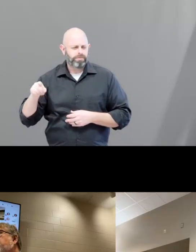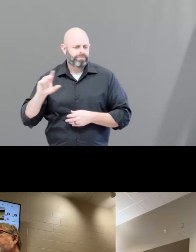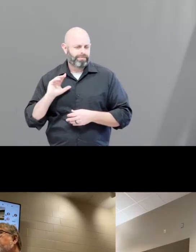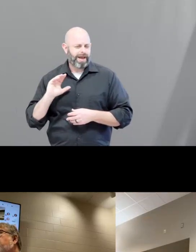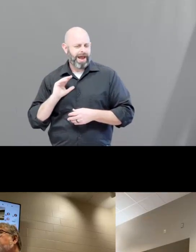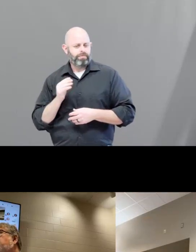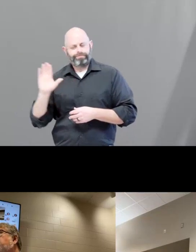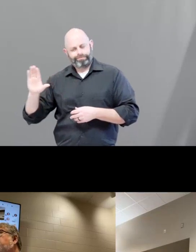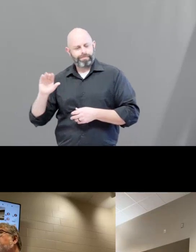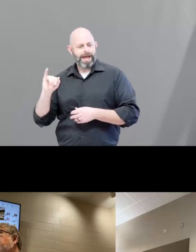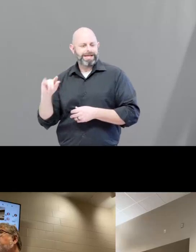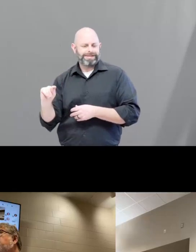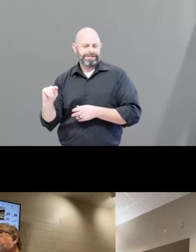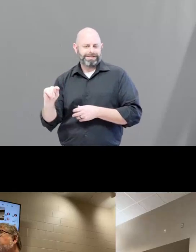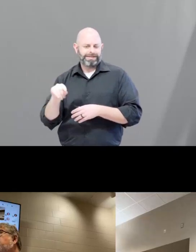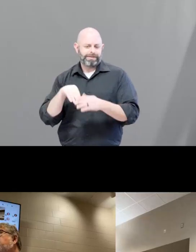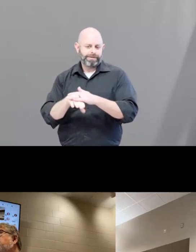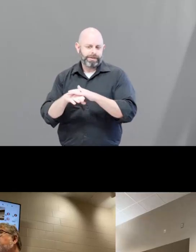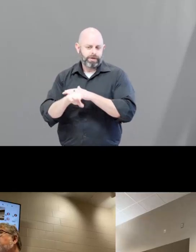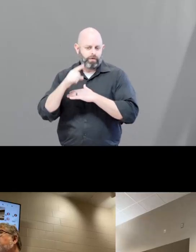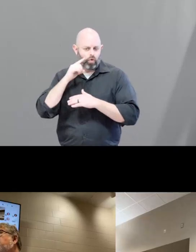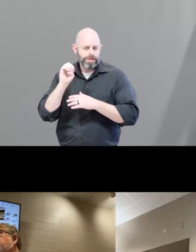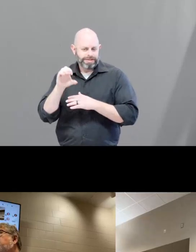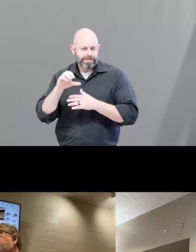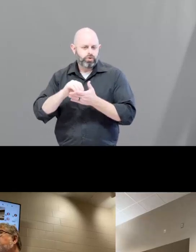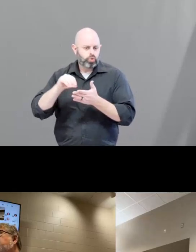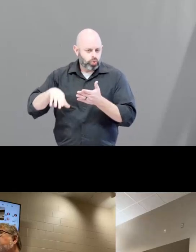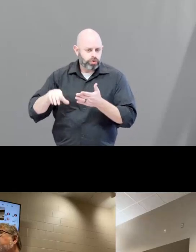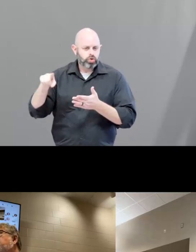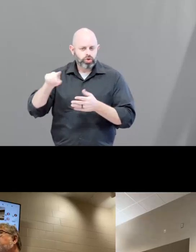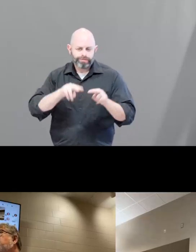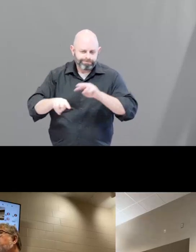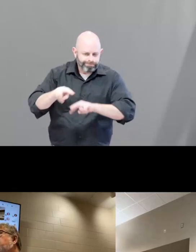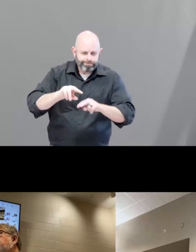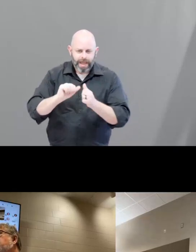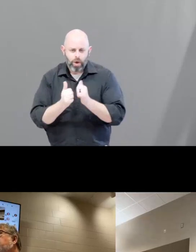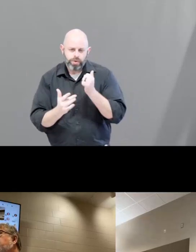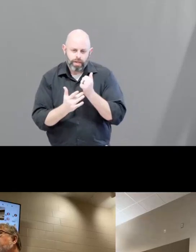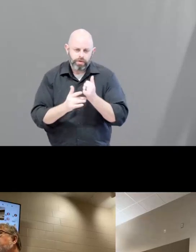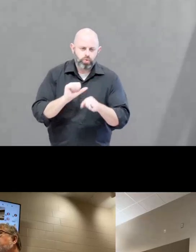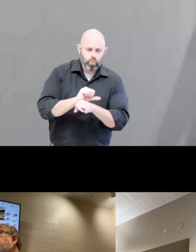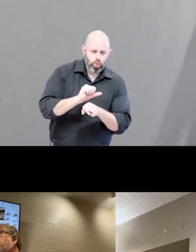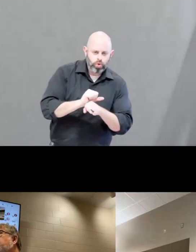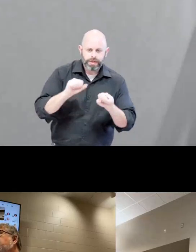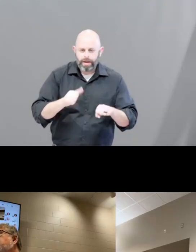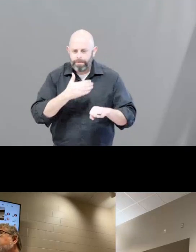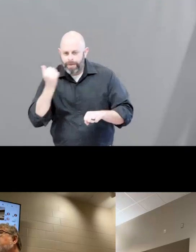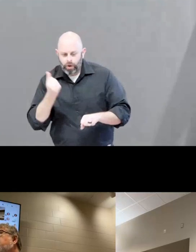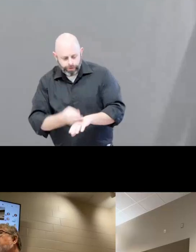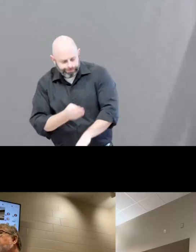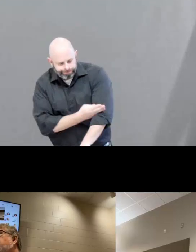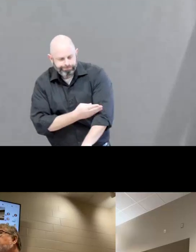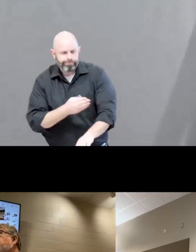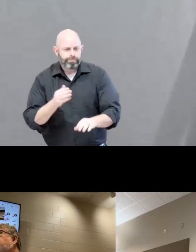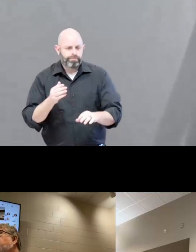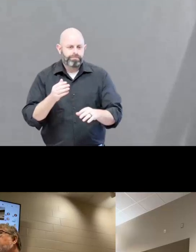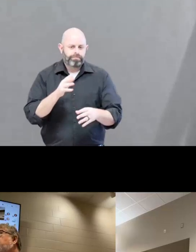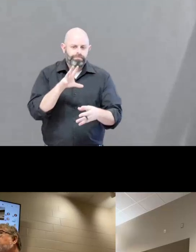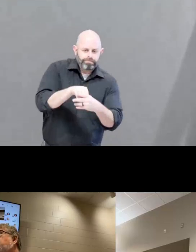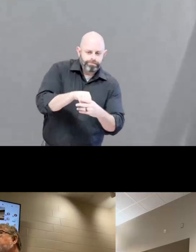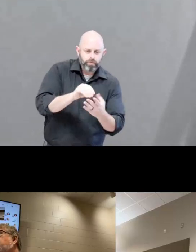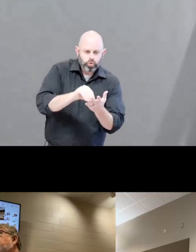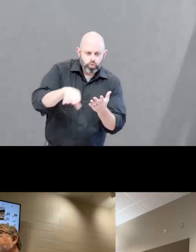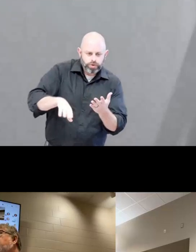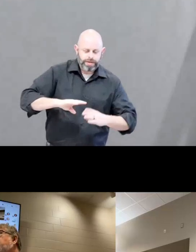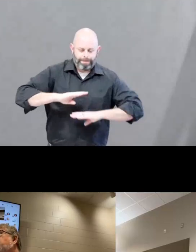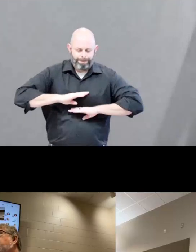accessibility for EC students, and just looks at how technology can better engage students and